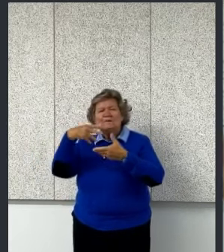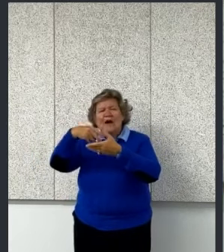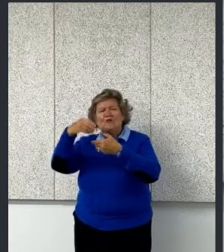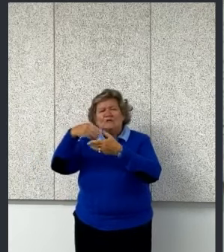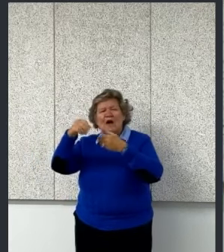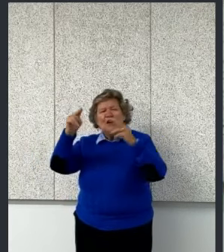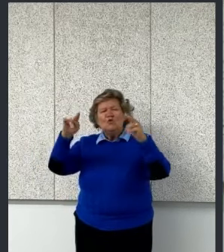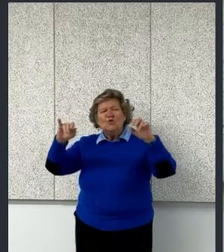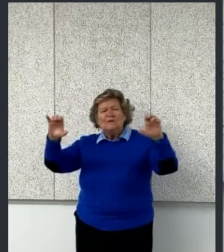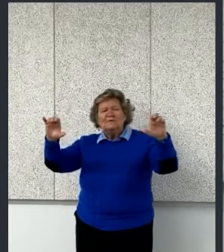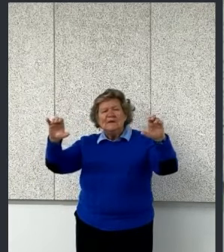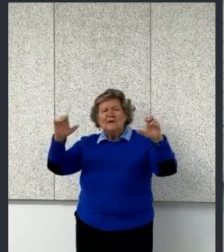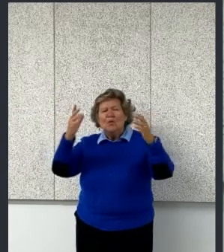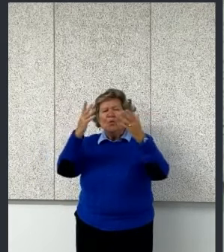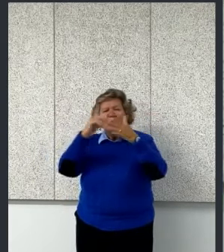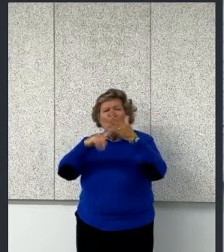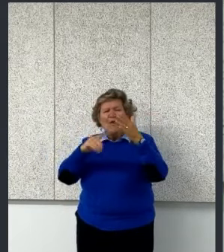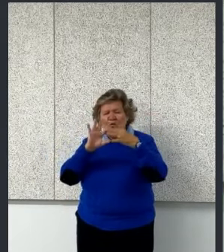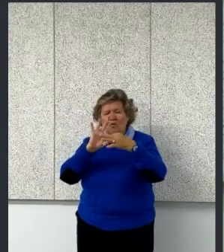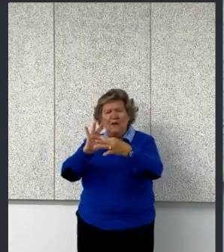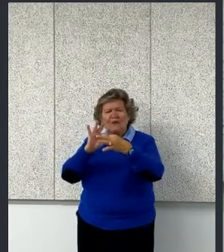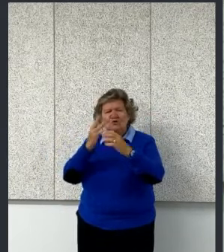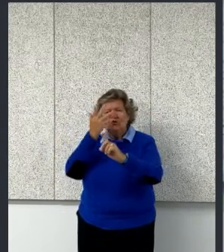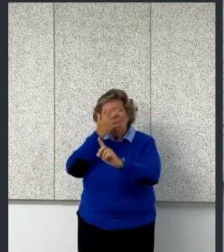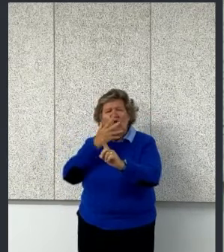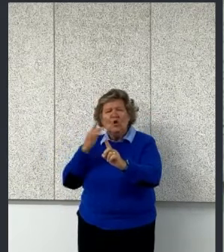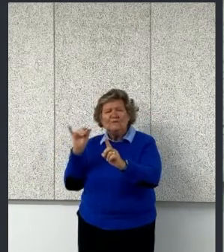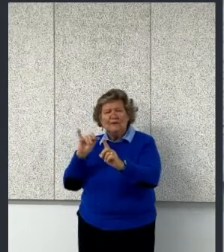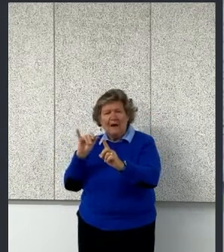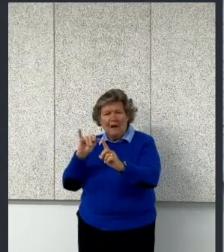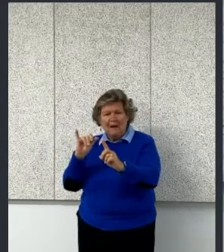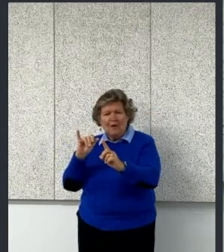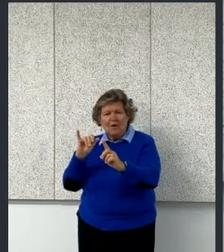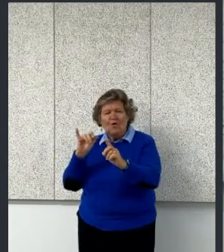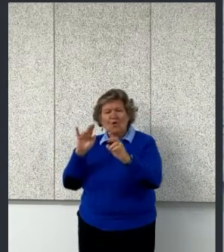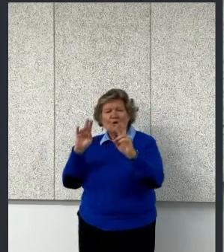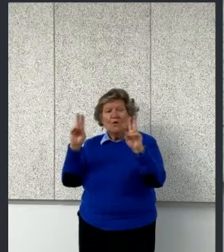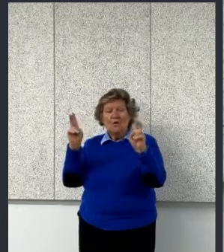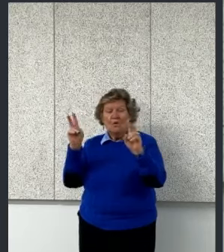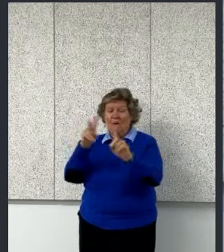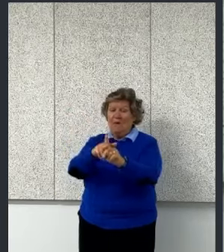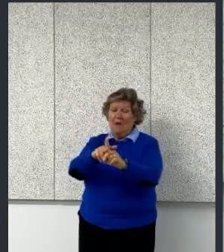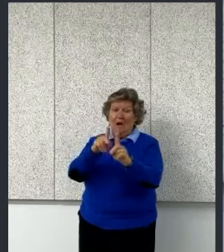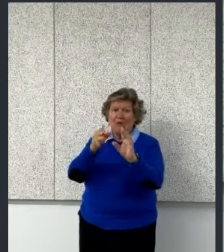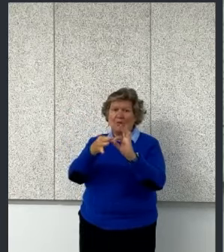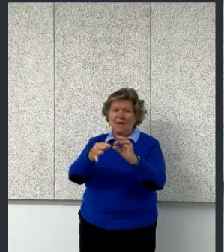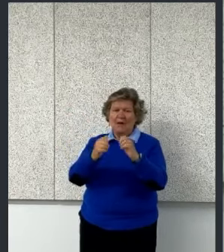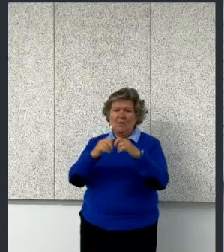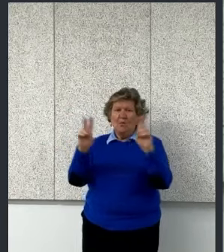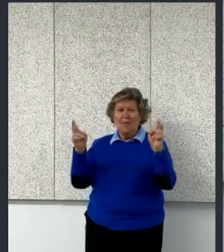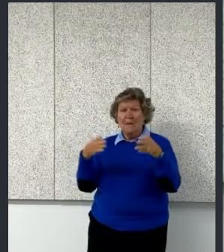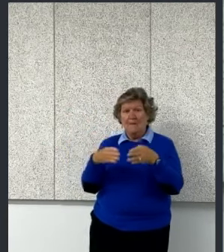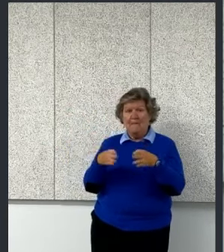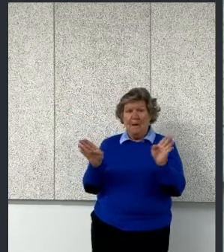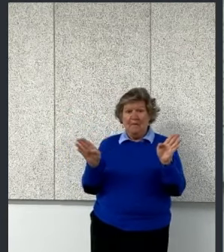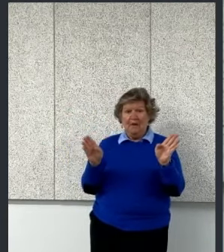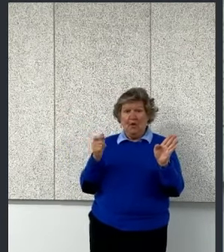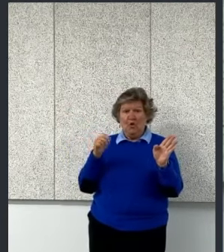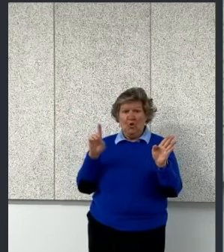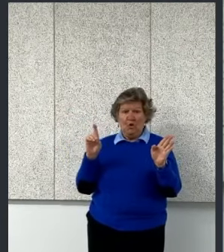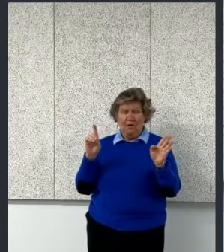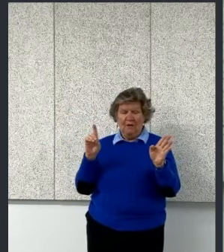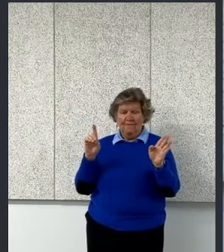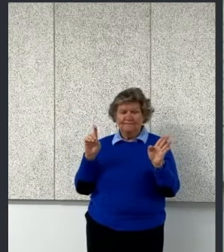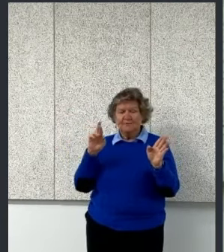what that relationship could mean apropos public good, and what it means for an